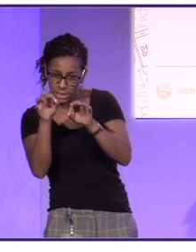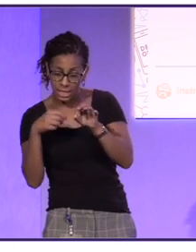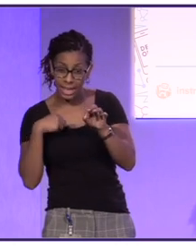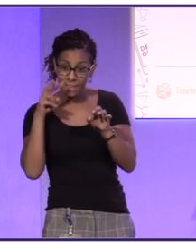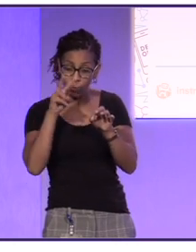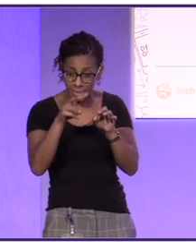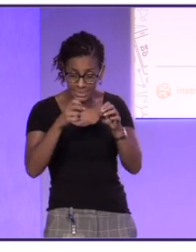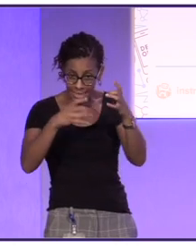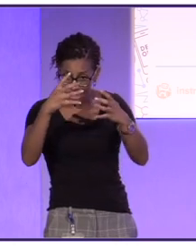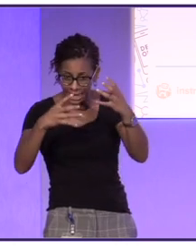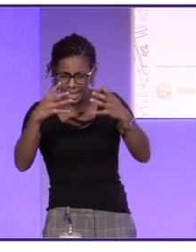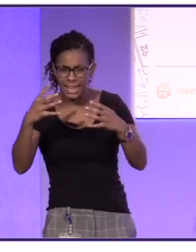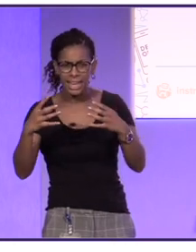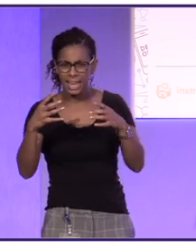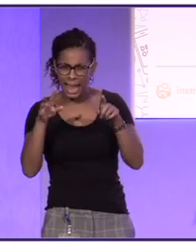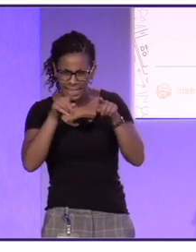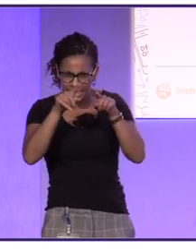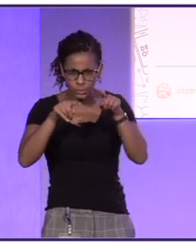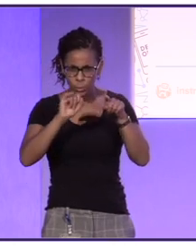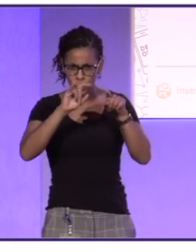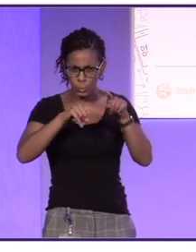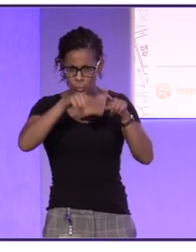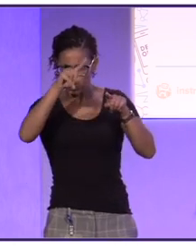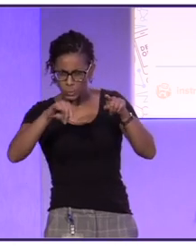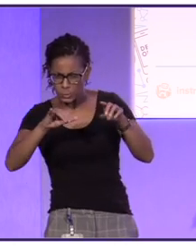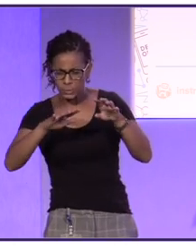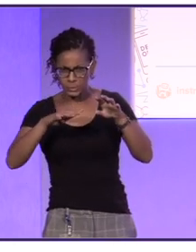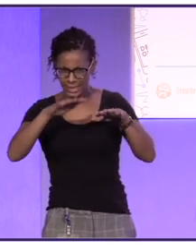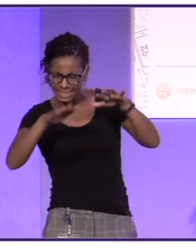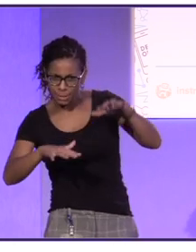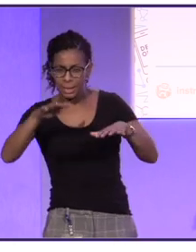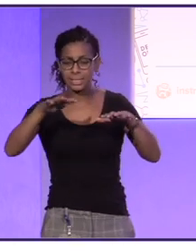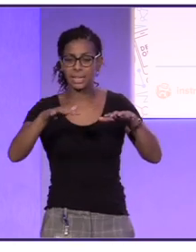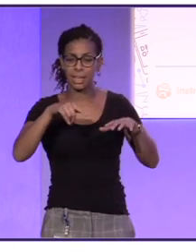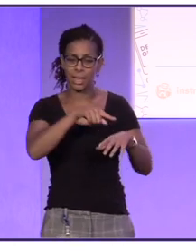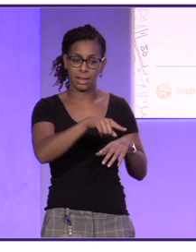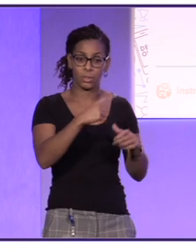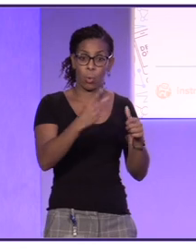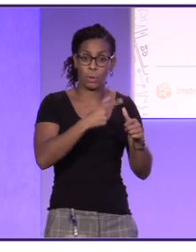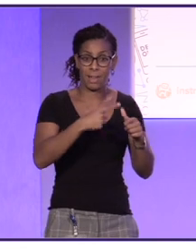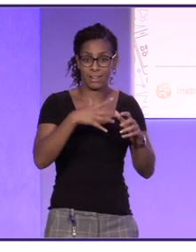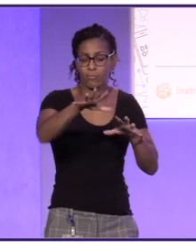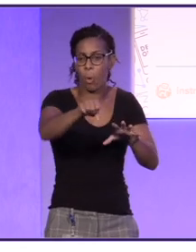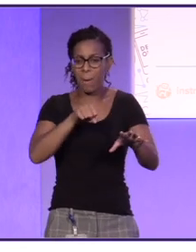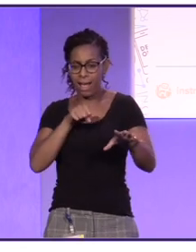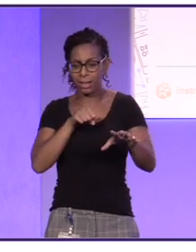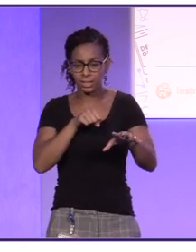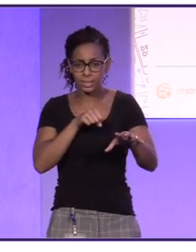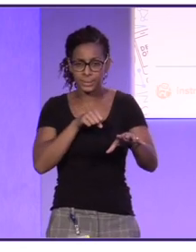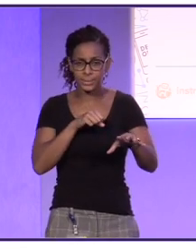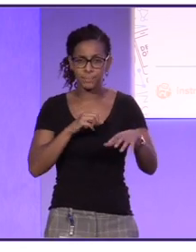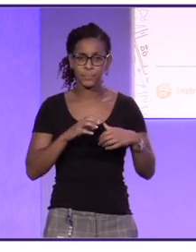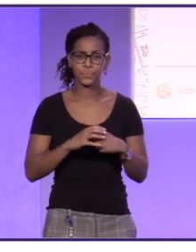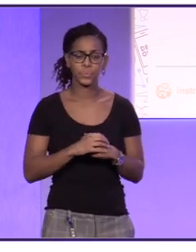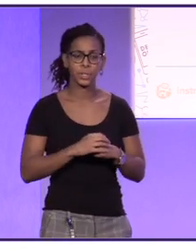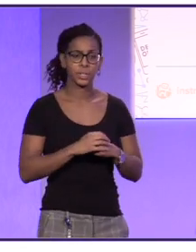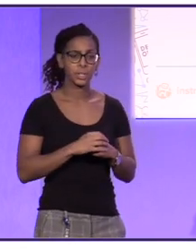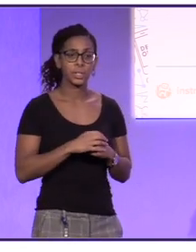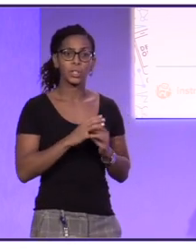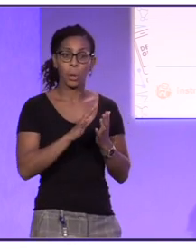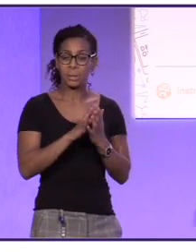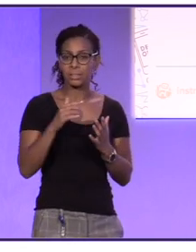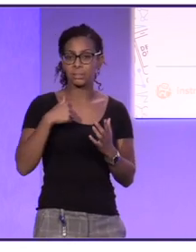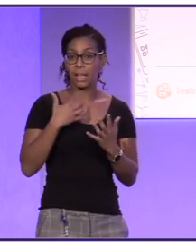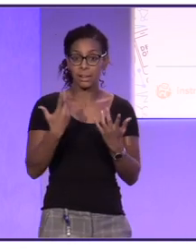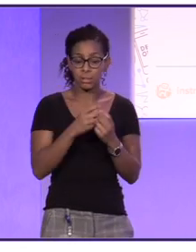hint of instability, it will do an automatic rollback for us. So our stuff gets brought